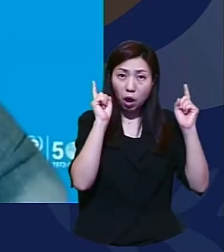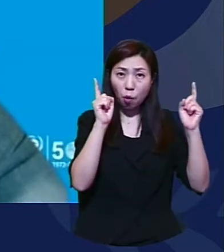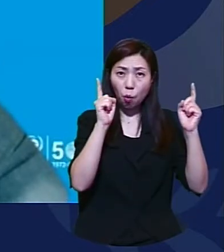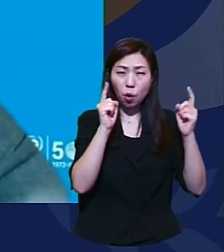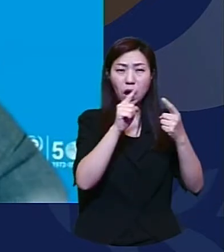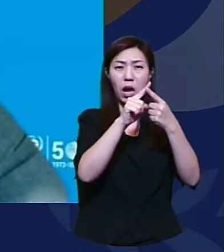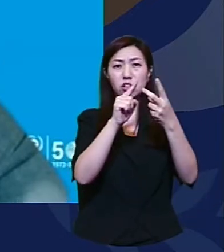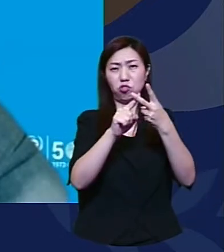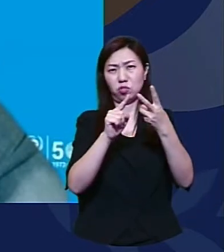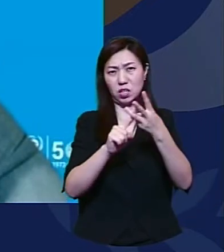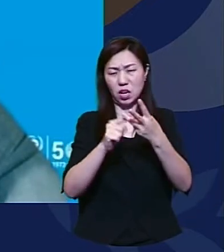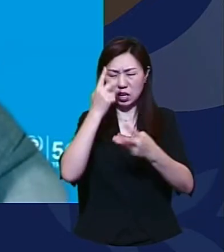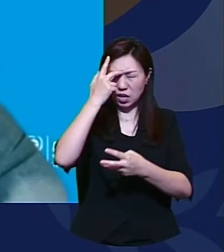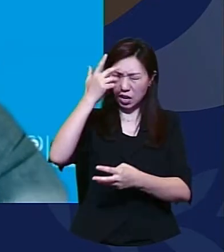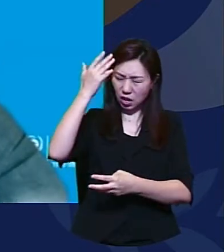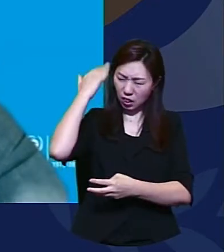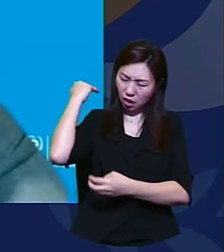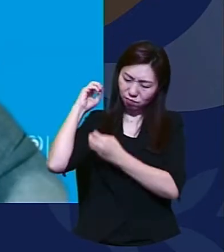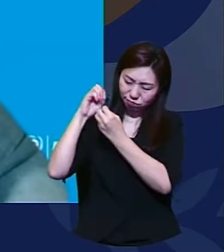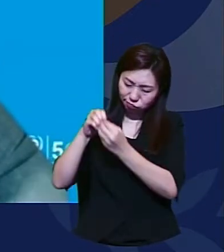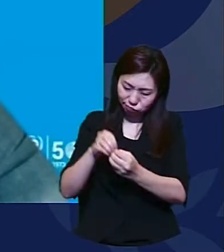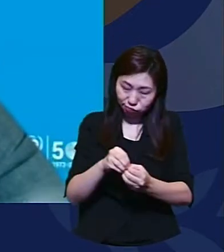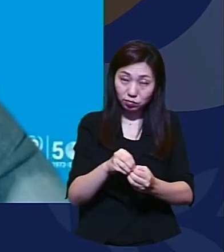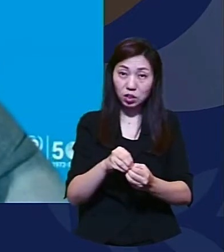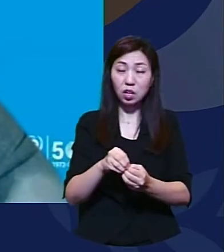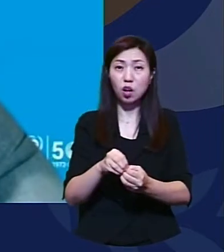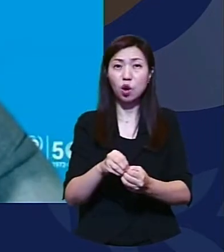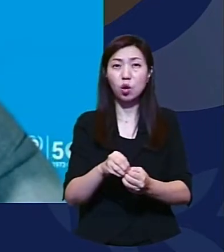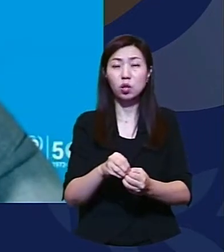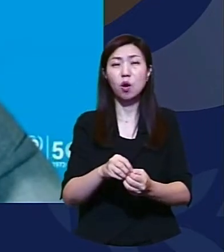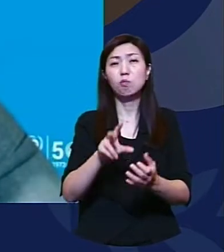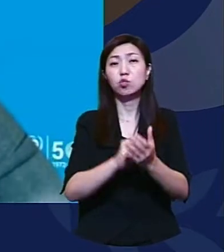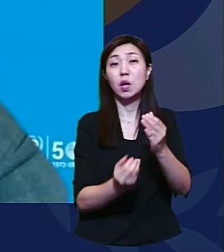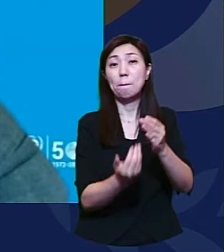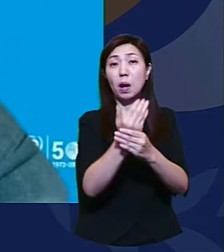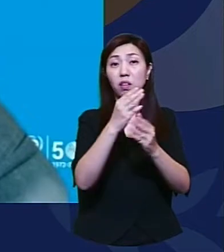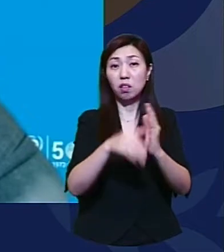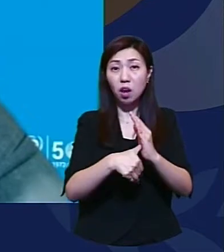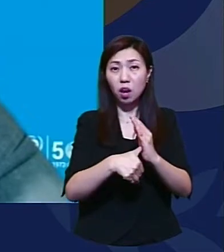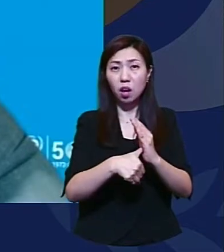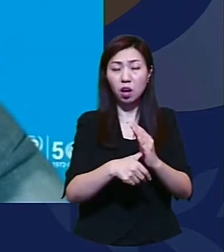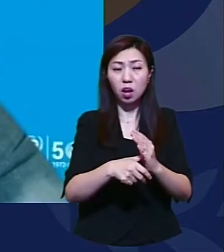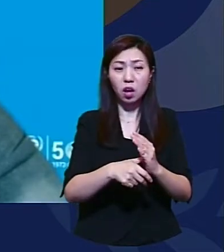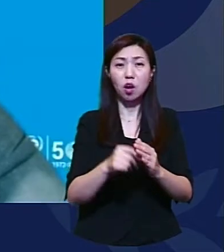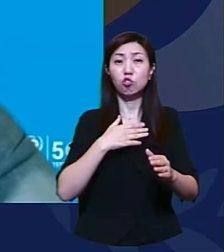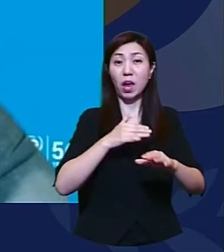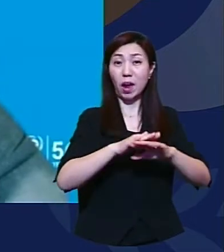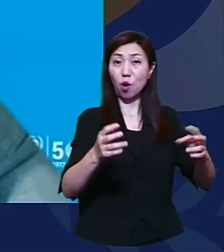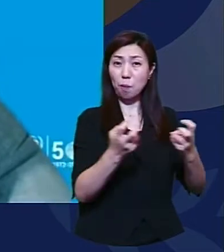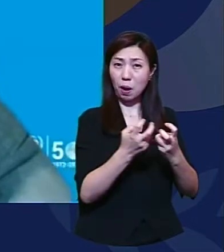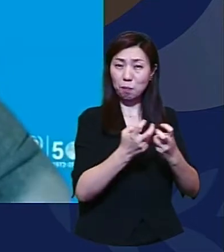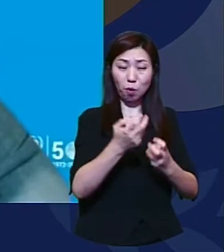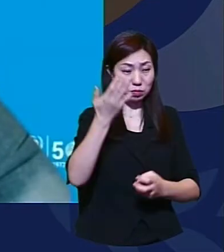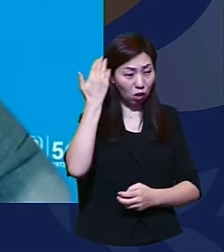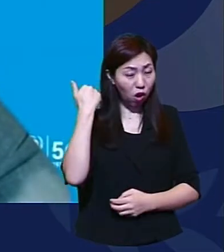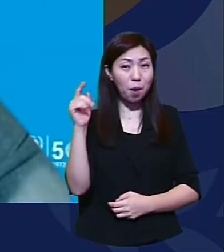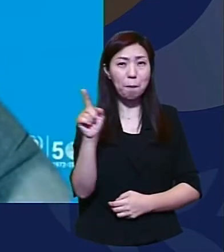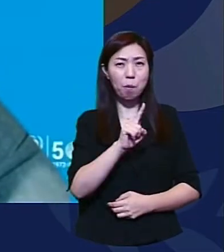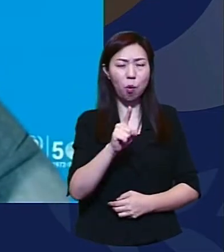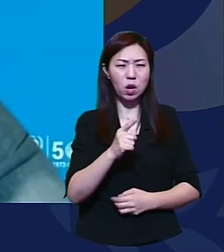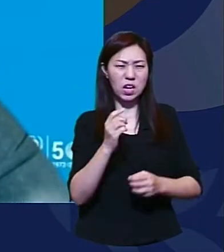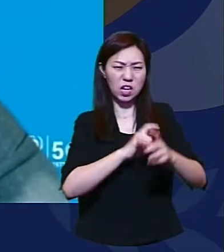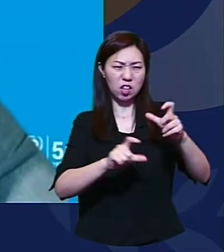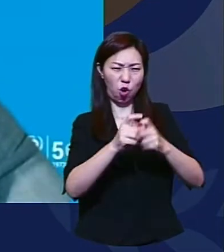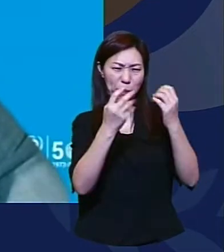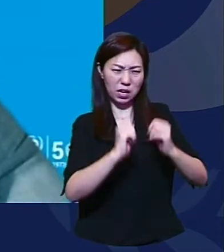to grow more, expand more, build more. Economic growth in particular has been seen as